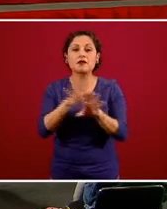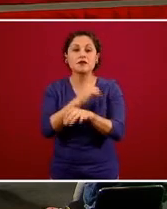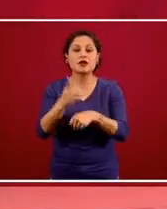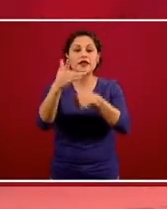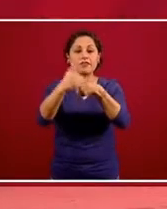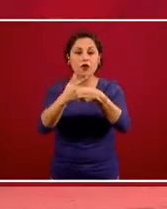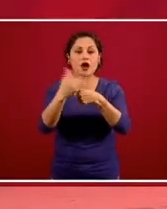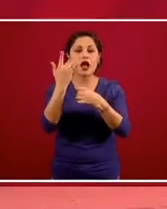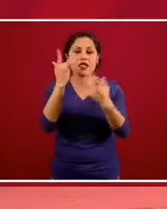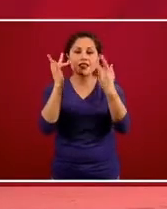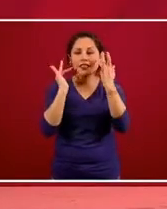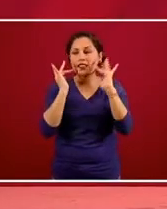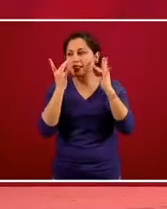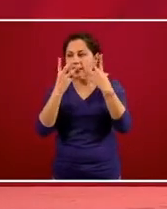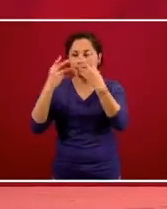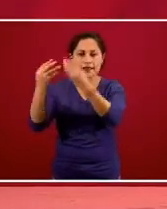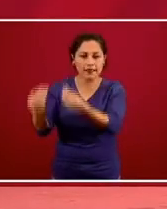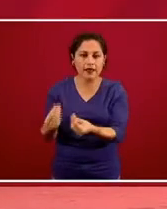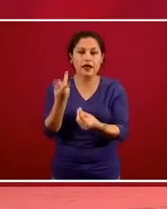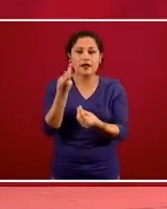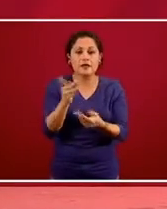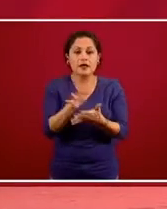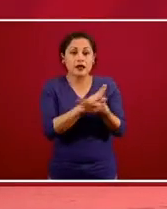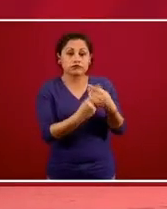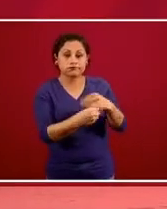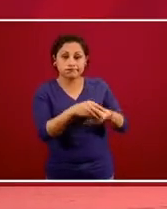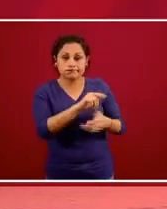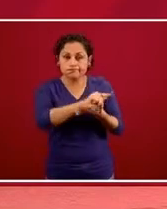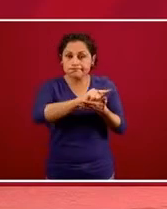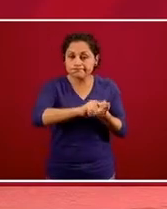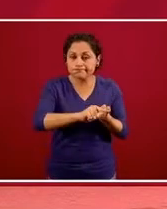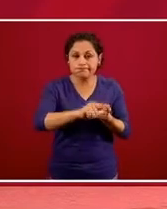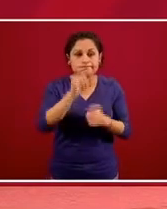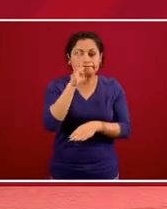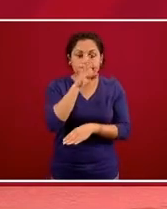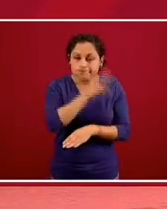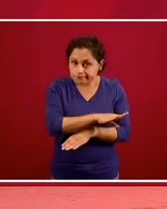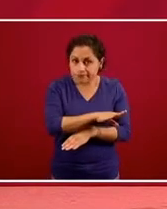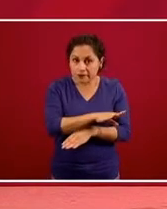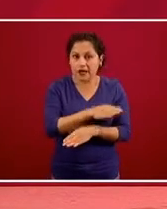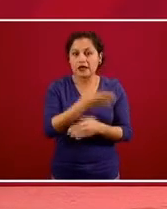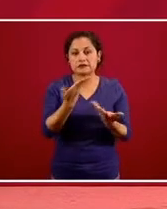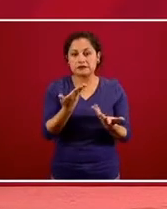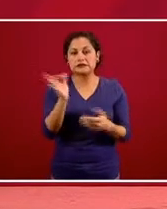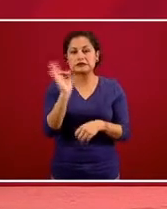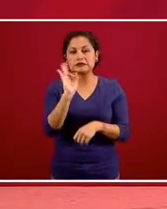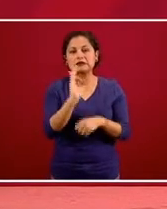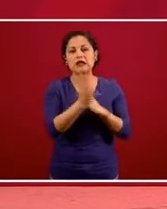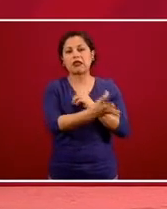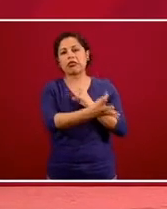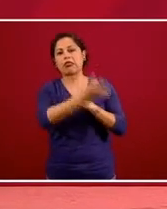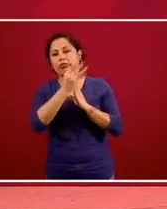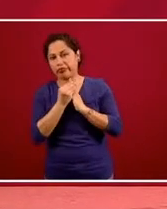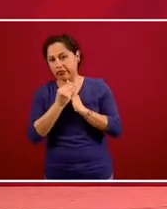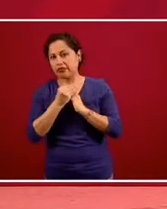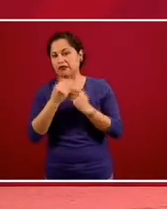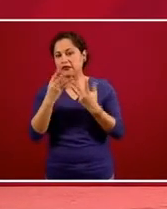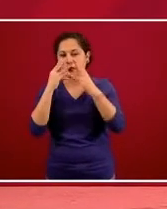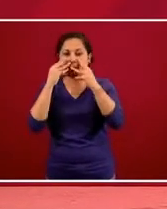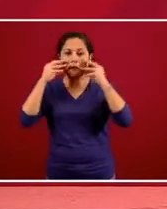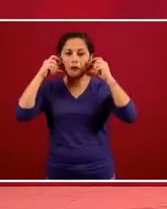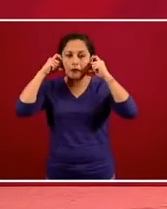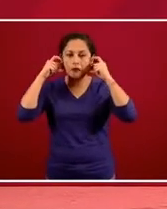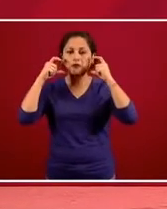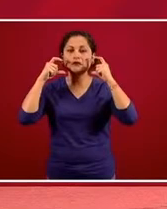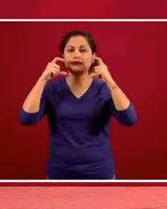masks properly, it could even have negative effects. Because if you're not washing your hands frequently and you're touching